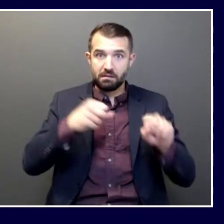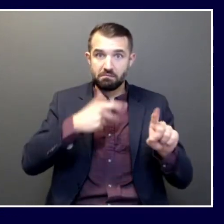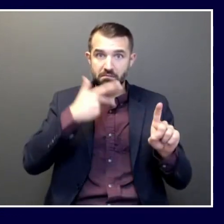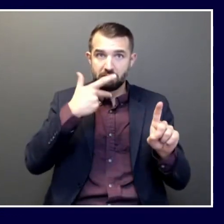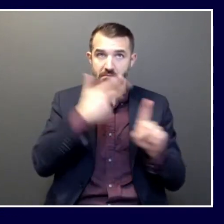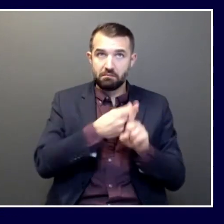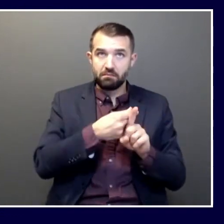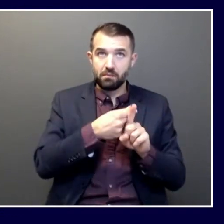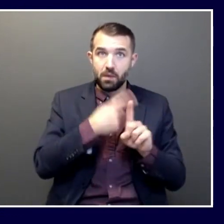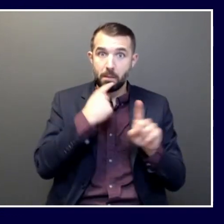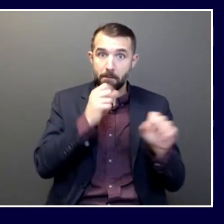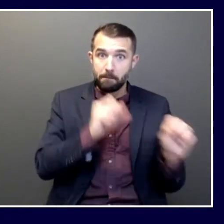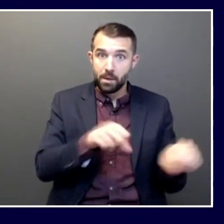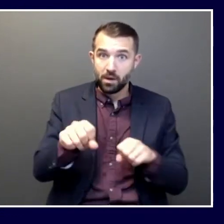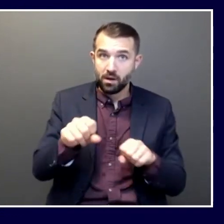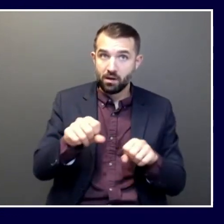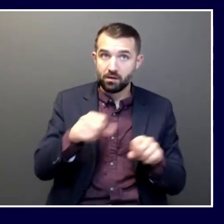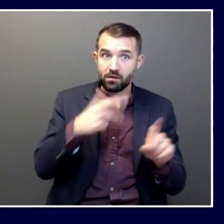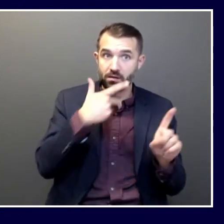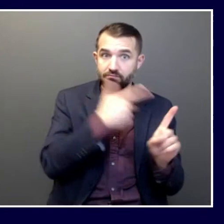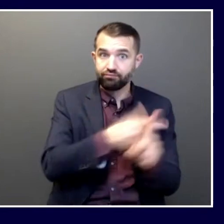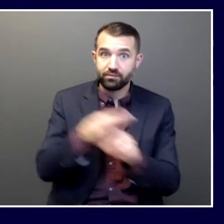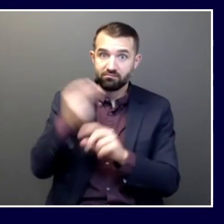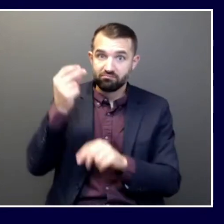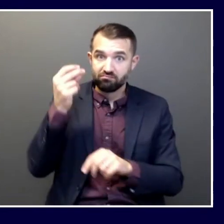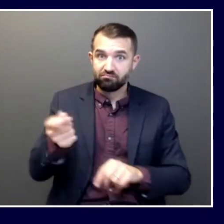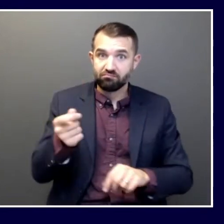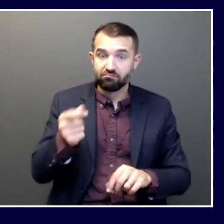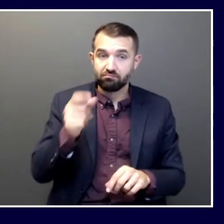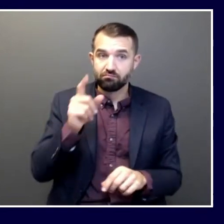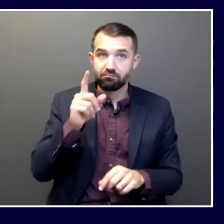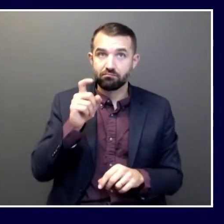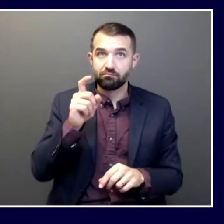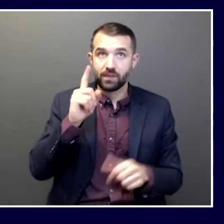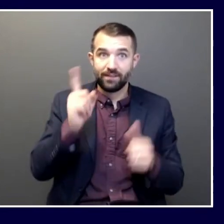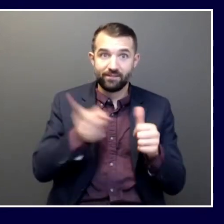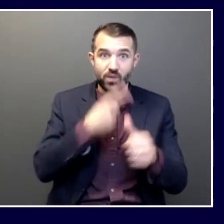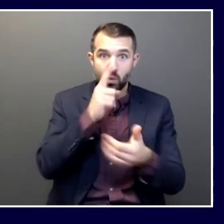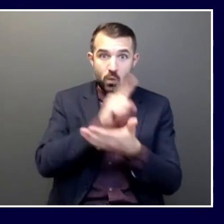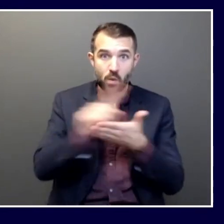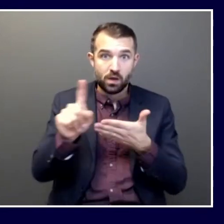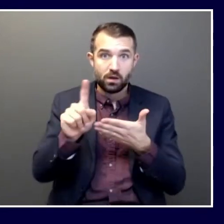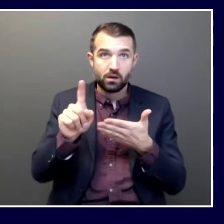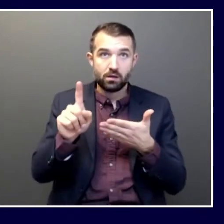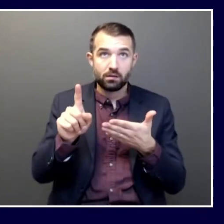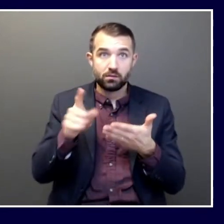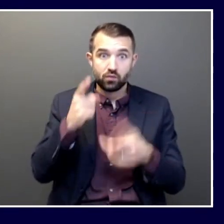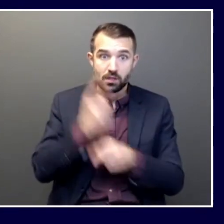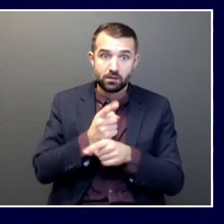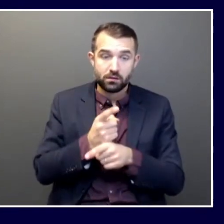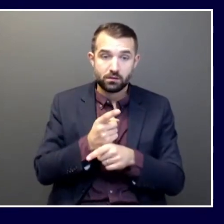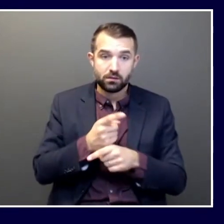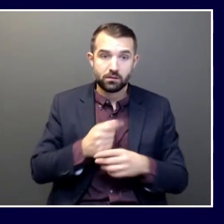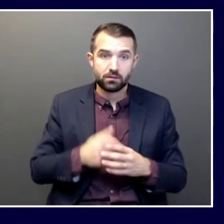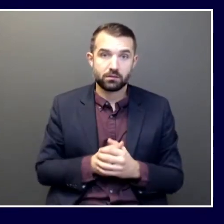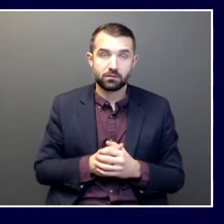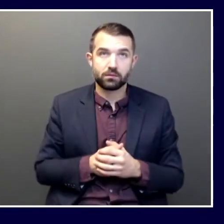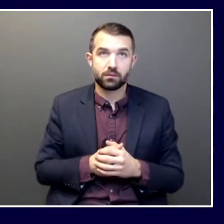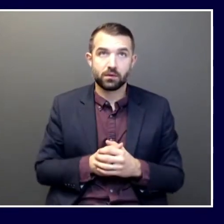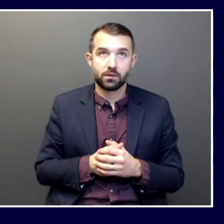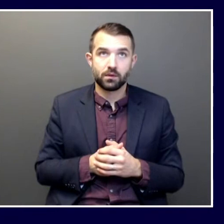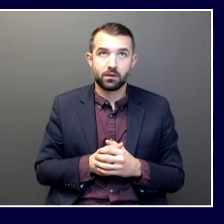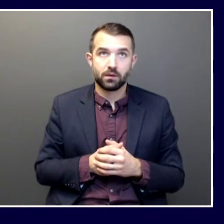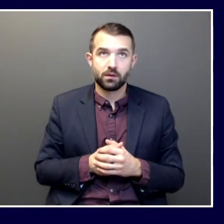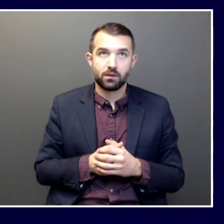could potentially get the shot in this first week if they wanted to. Is that kind of your understanding, and what's your reaction to